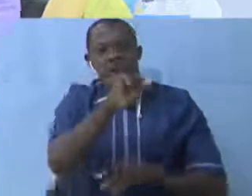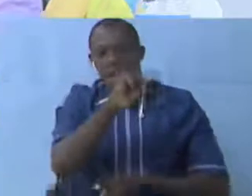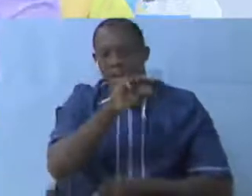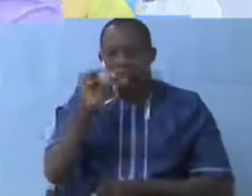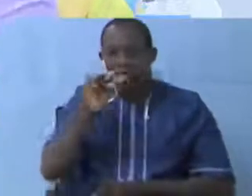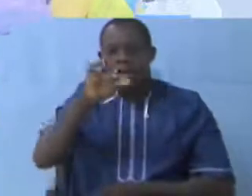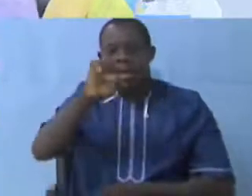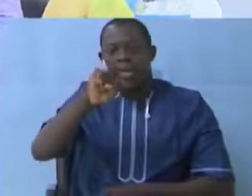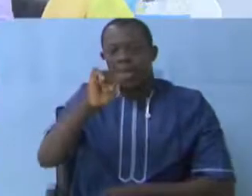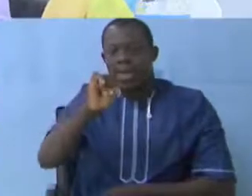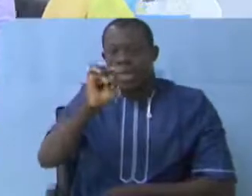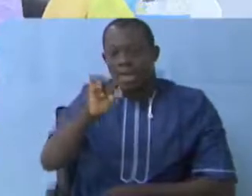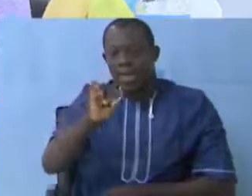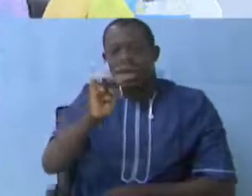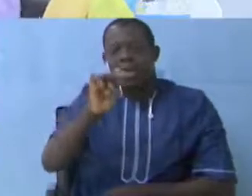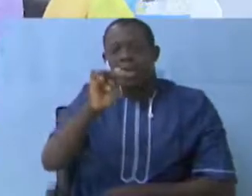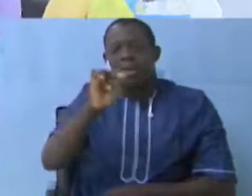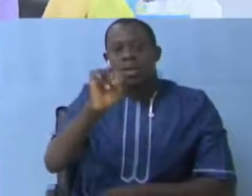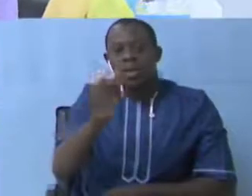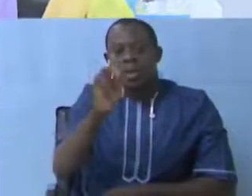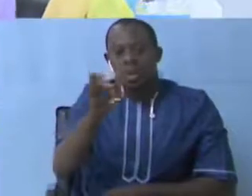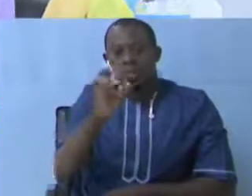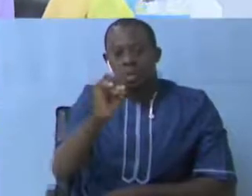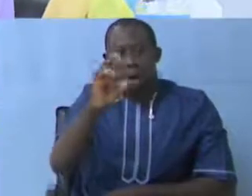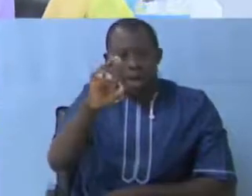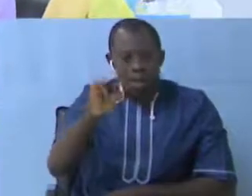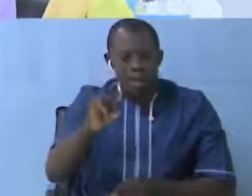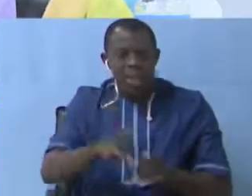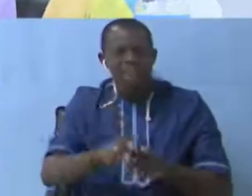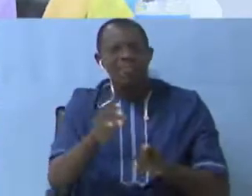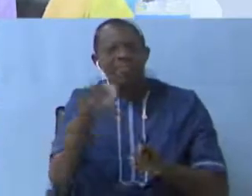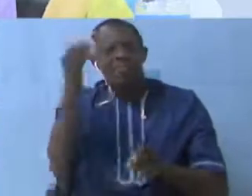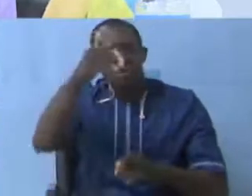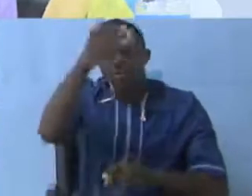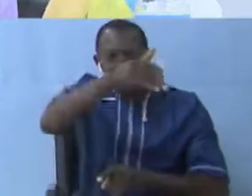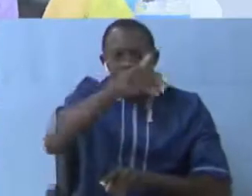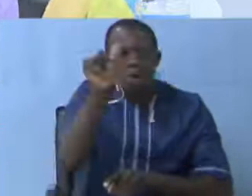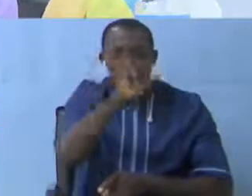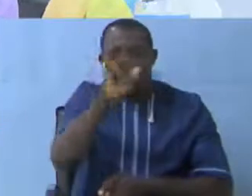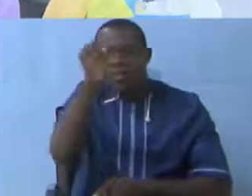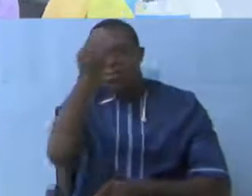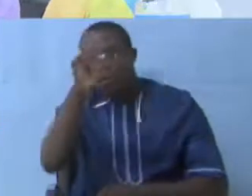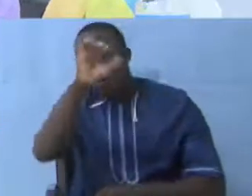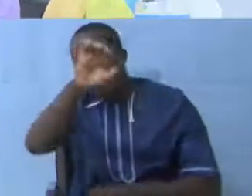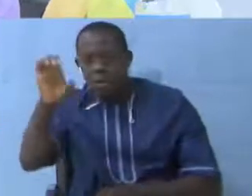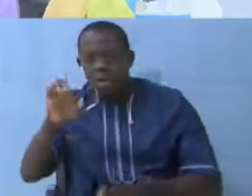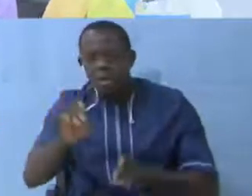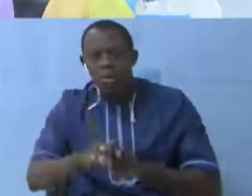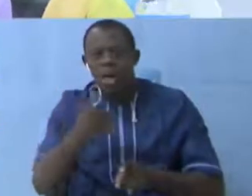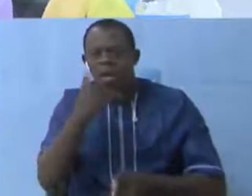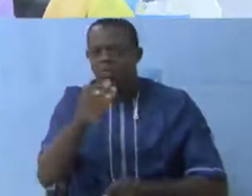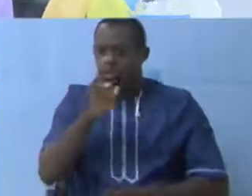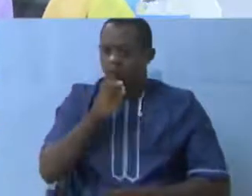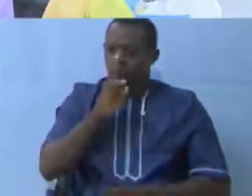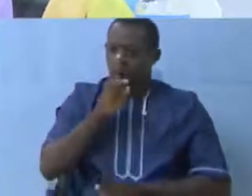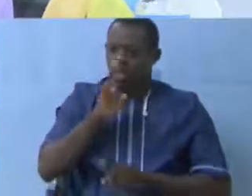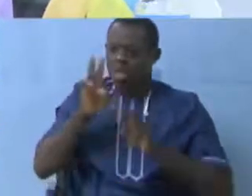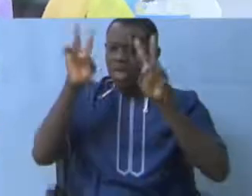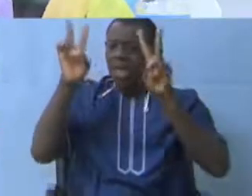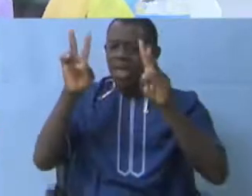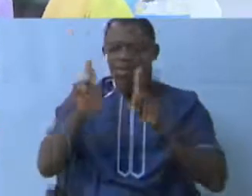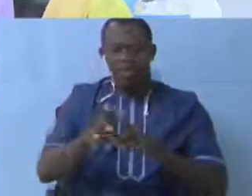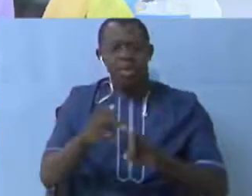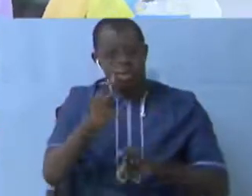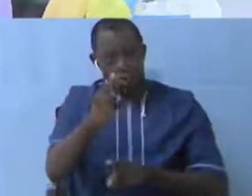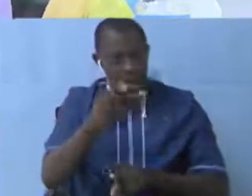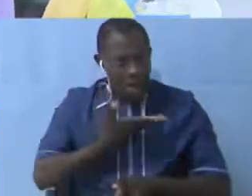has saved me for many times, because when I go to those difficult countries, the first thing they will say, where's Yaya Jammeh? So meaning you have a lot